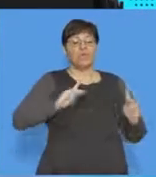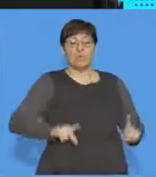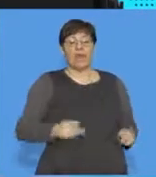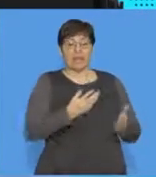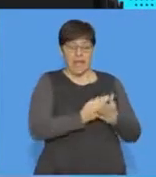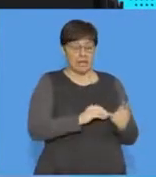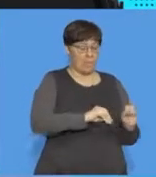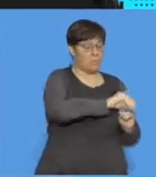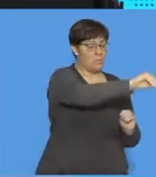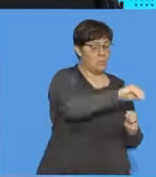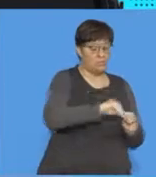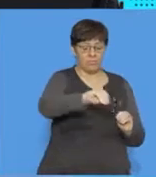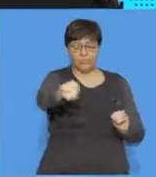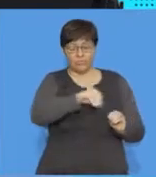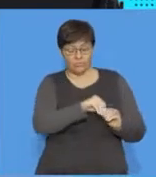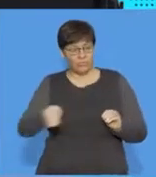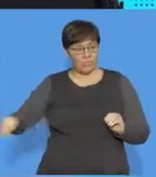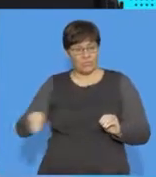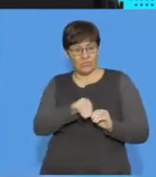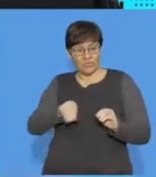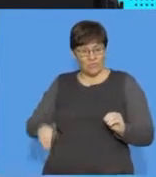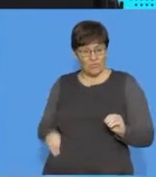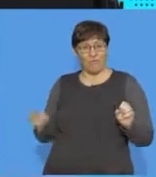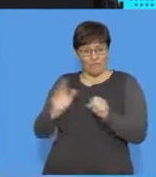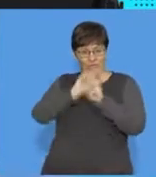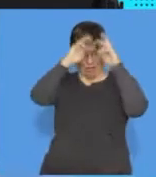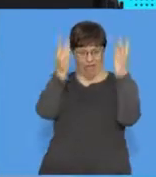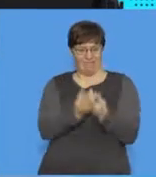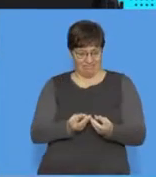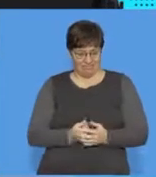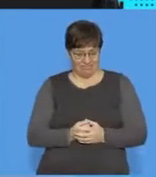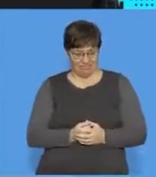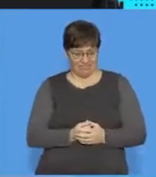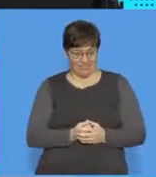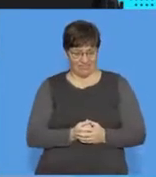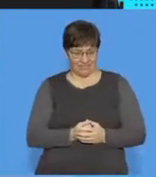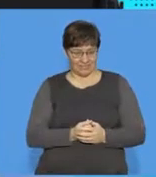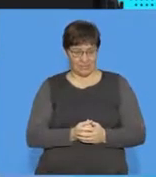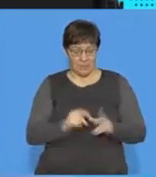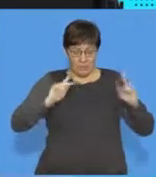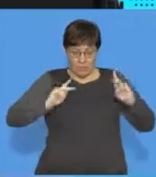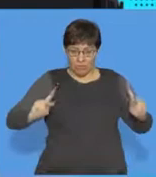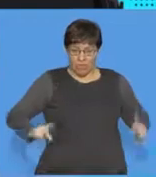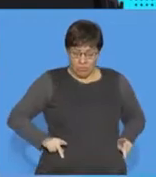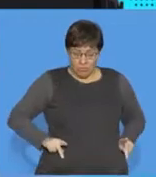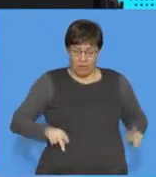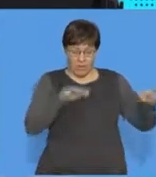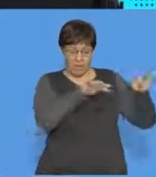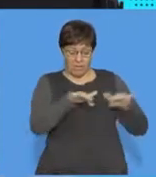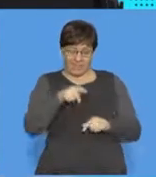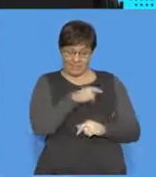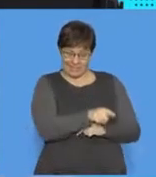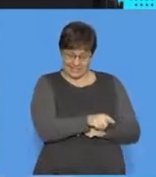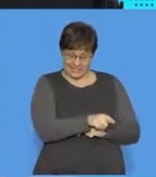move all over the planet. So for the context of human populations